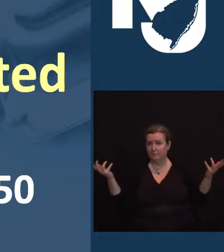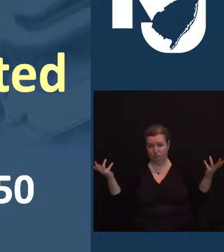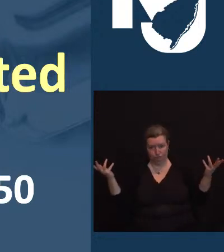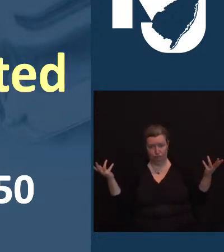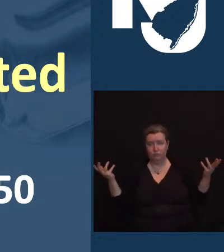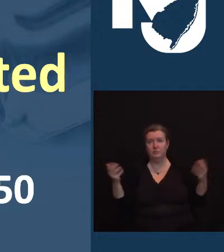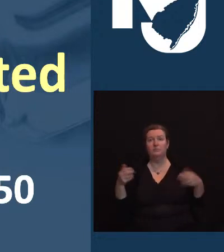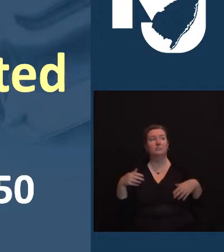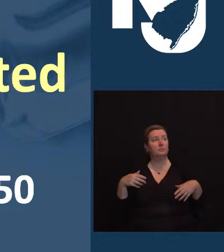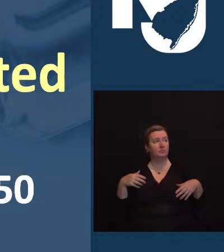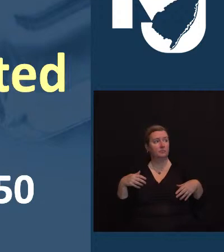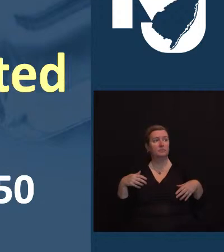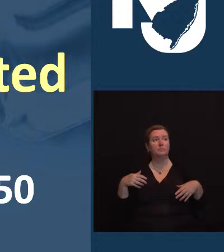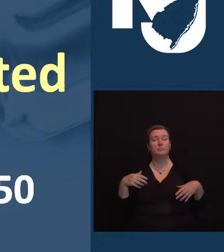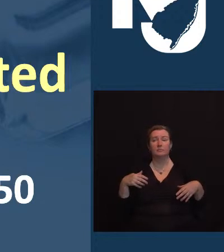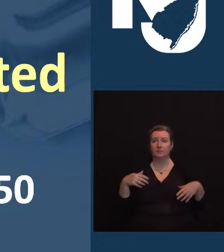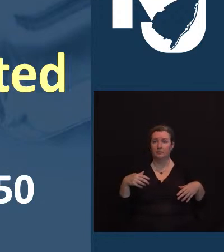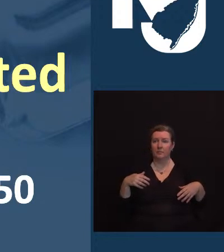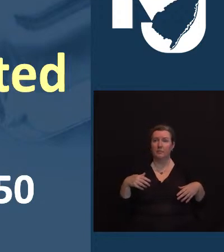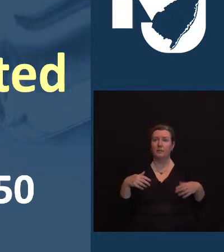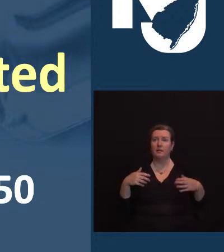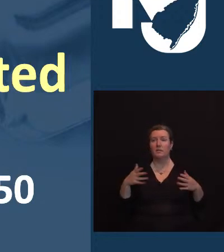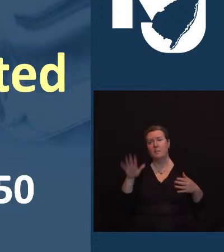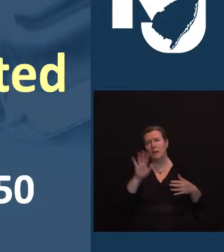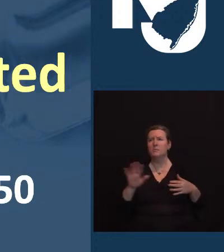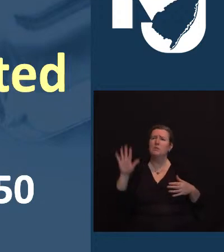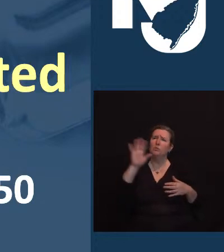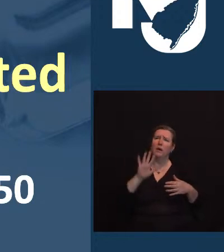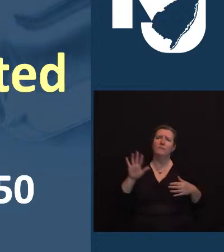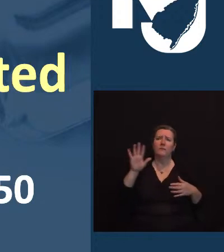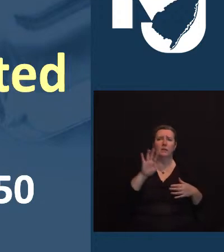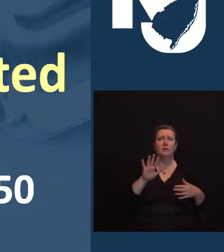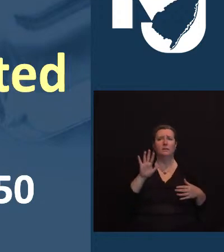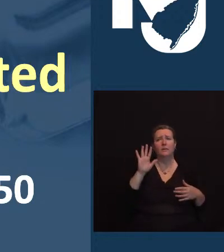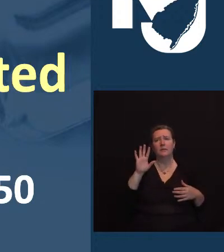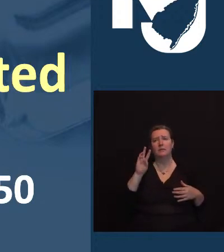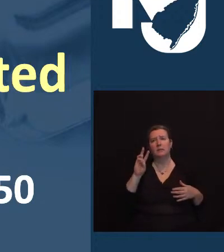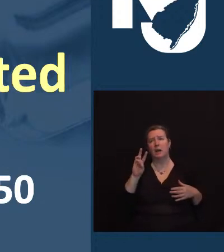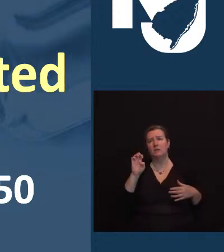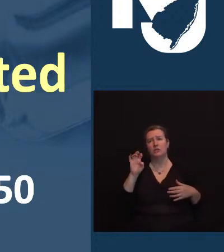fully vaccinated. Another roughly, and this is an important one,